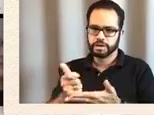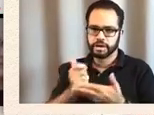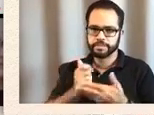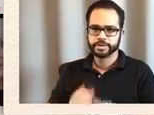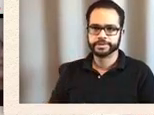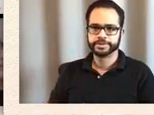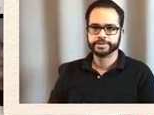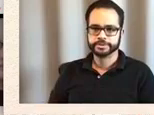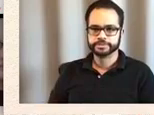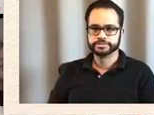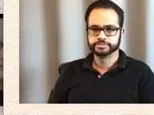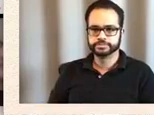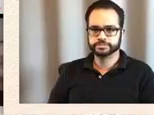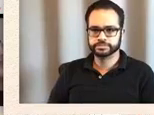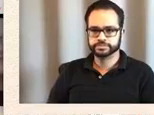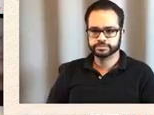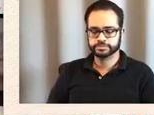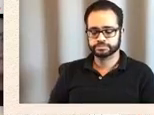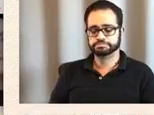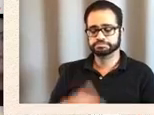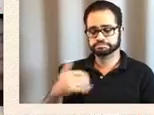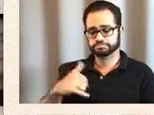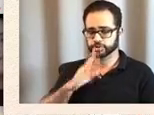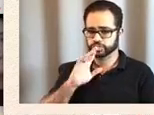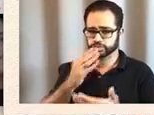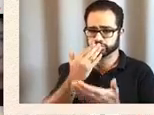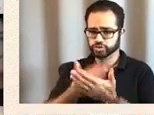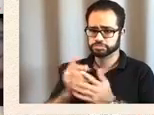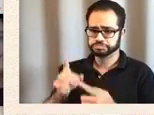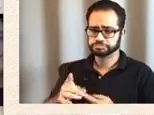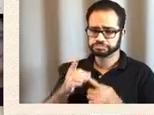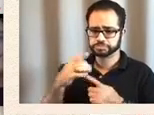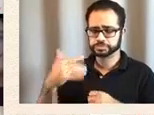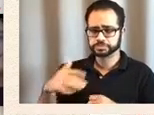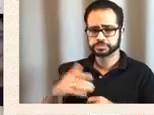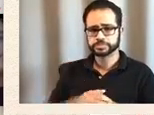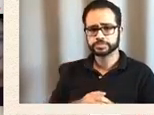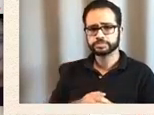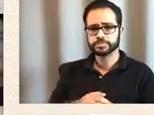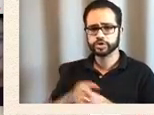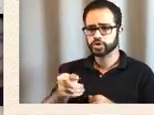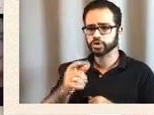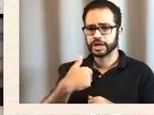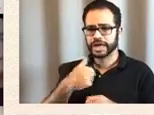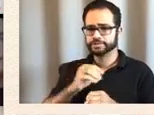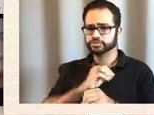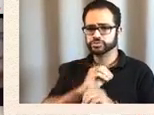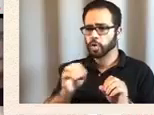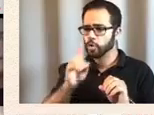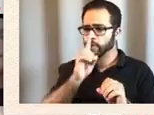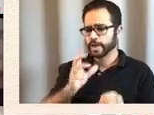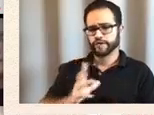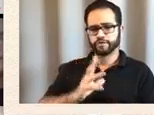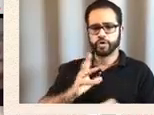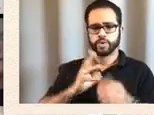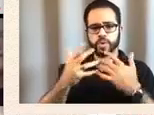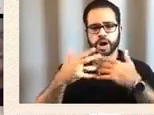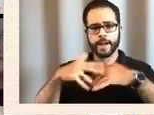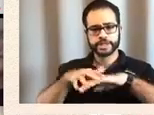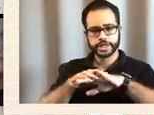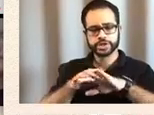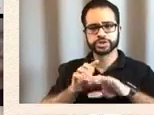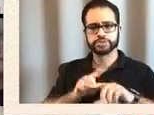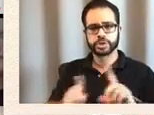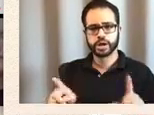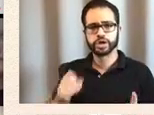That's quite exceptional. So it seems like you didn't really have such a formal accommodation, but like you had